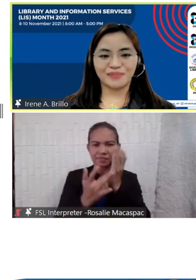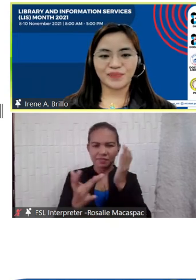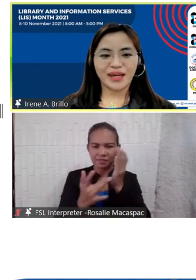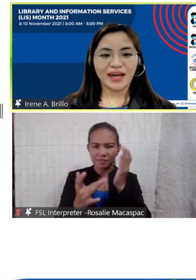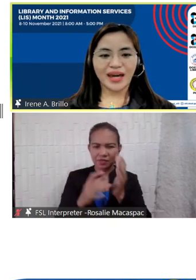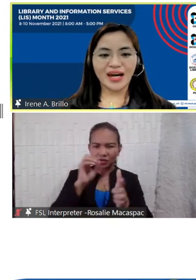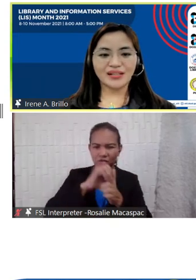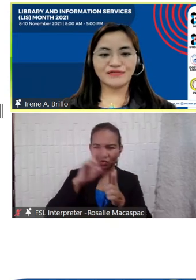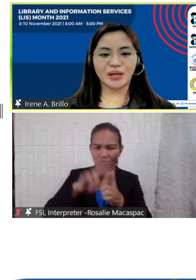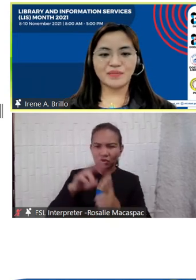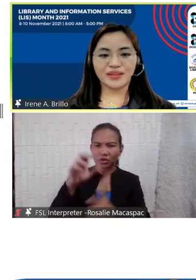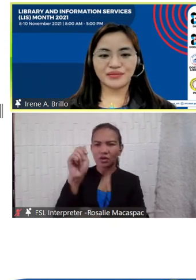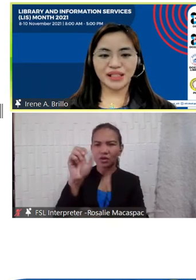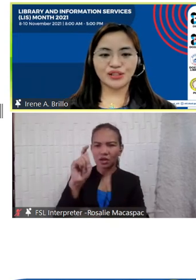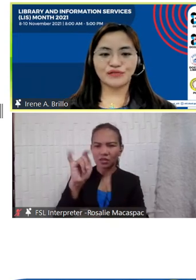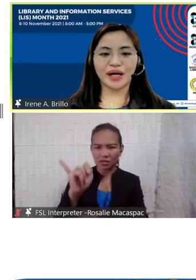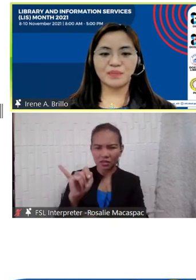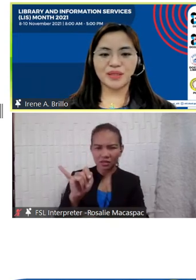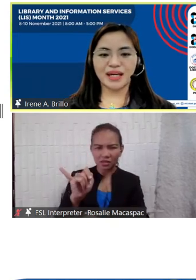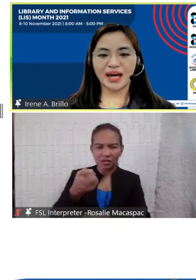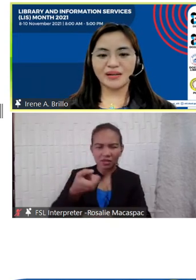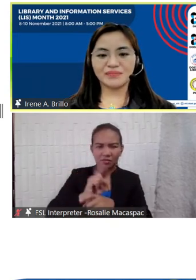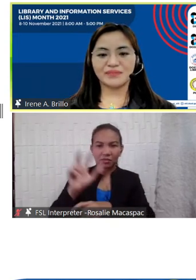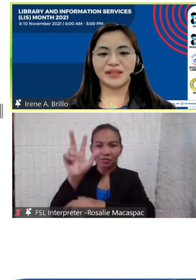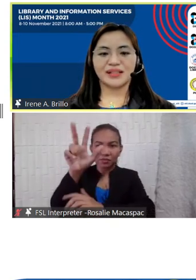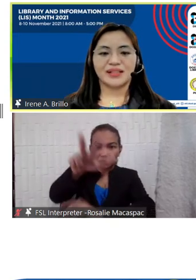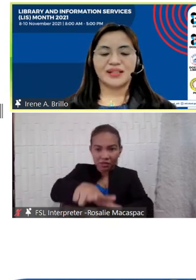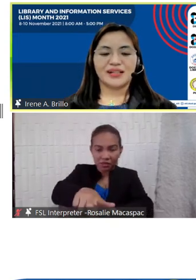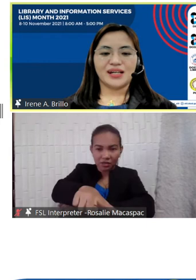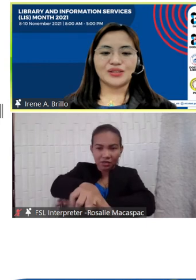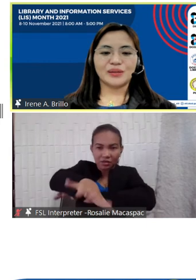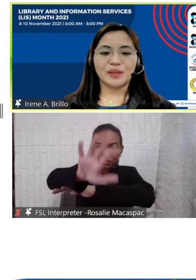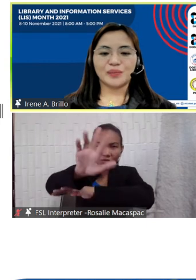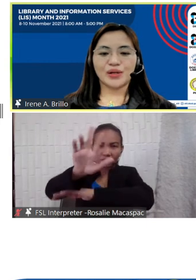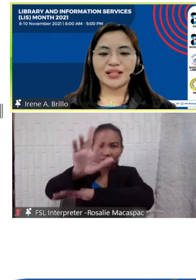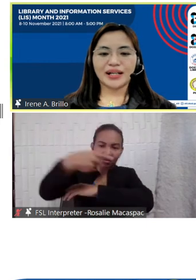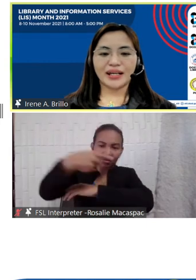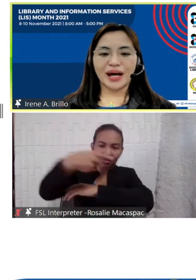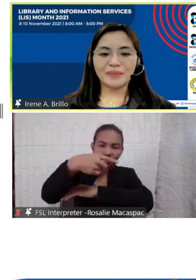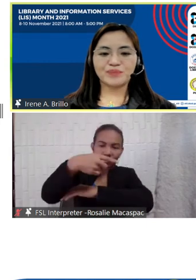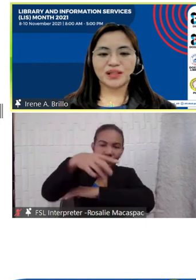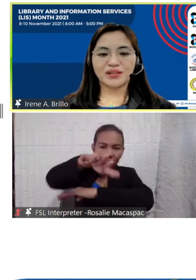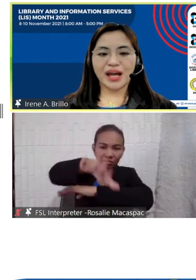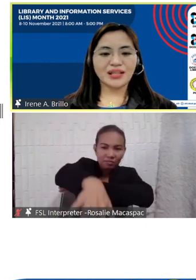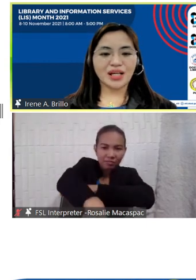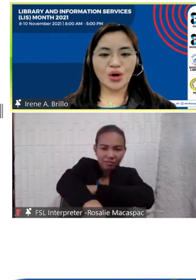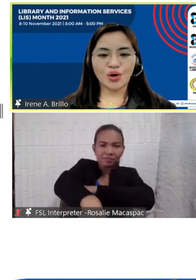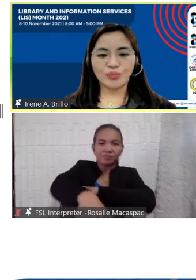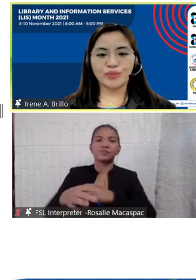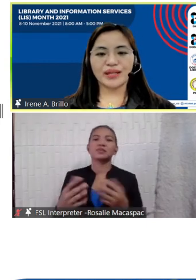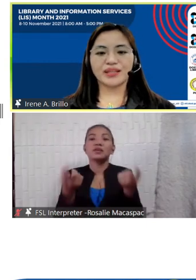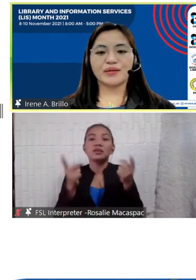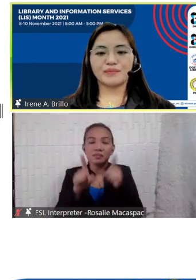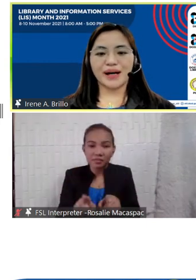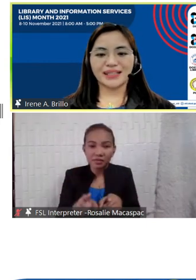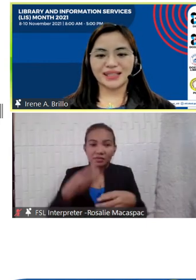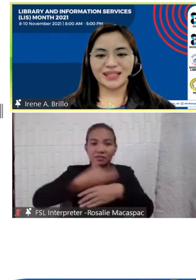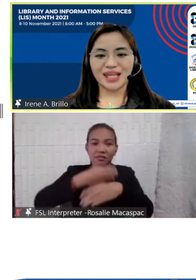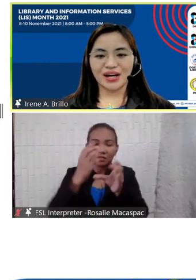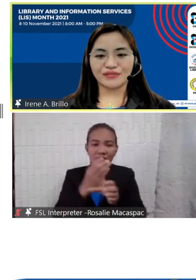ASTI. And from 3 to 5 p.m., ito naman po ang ganap, Creating Hope